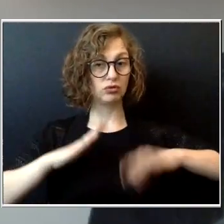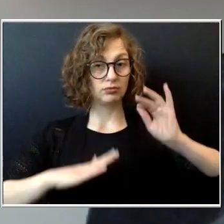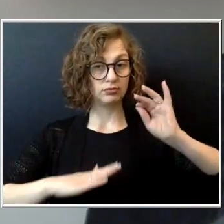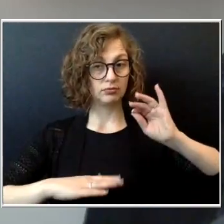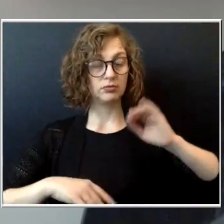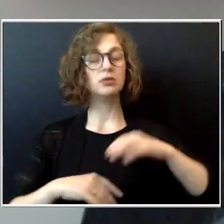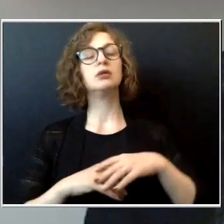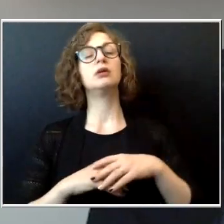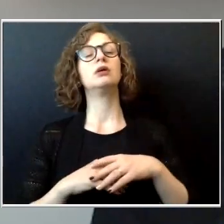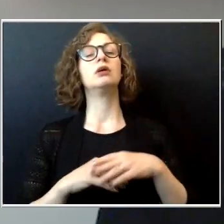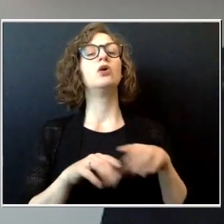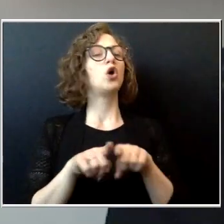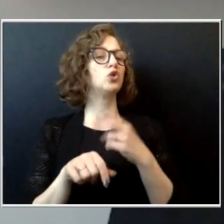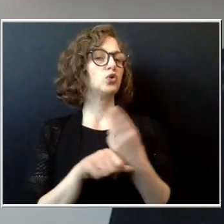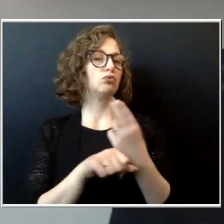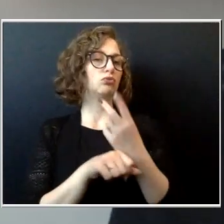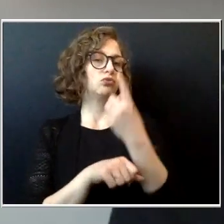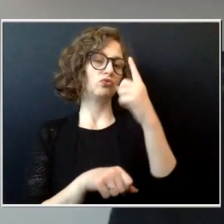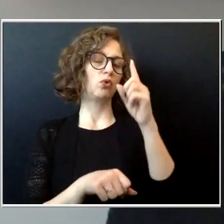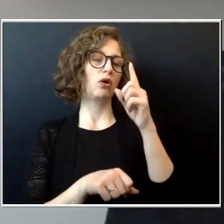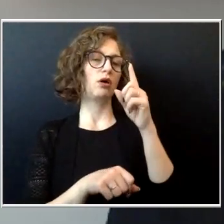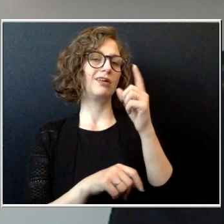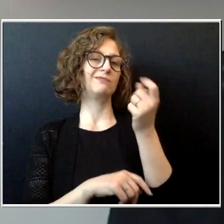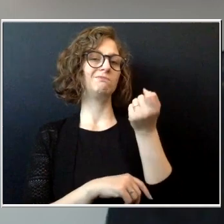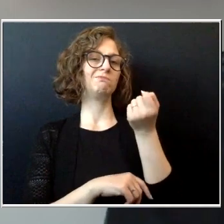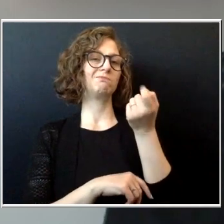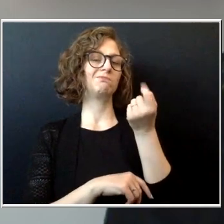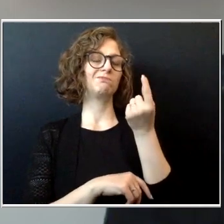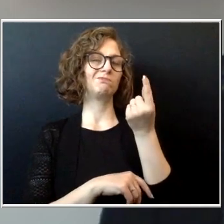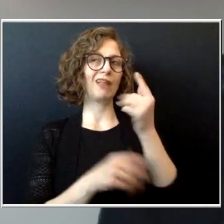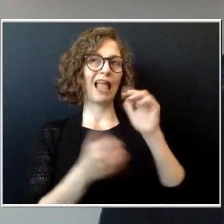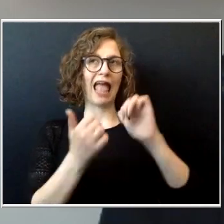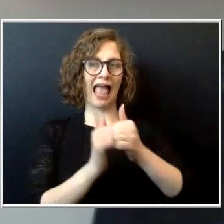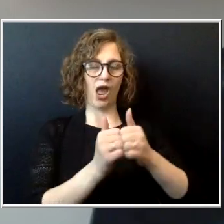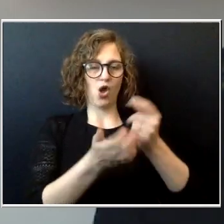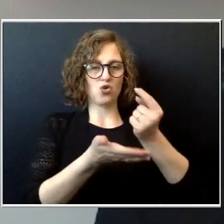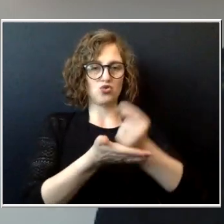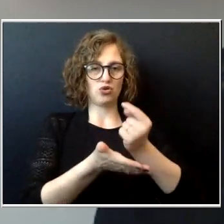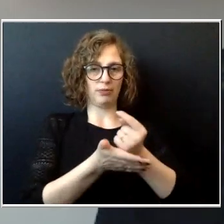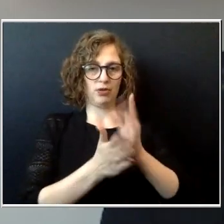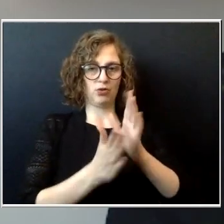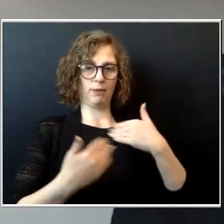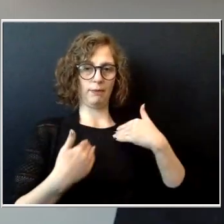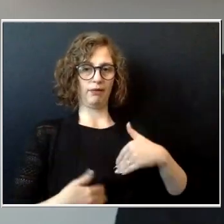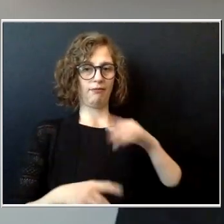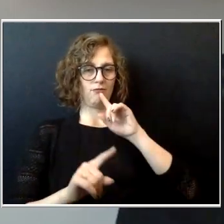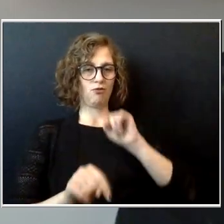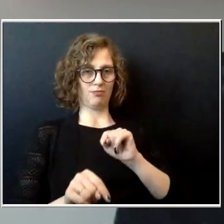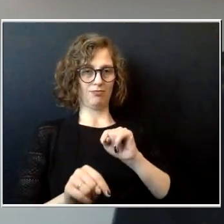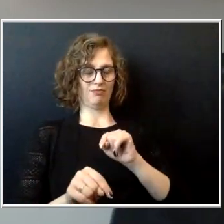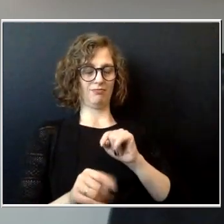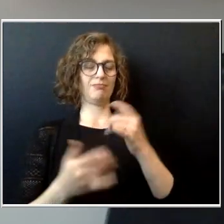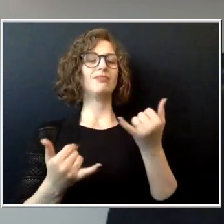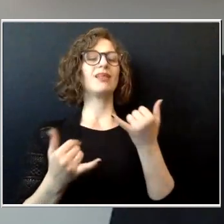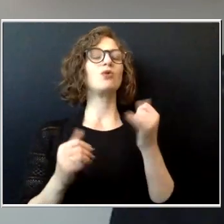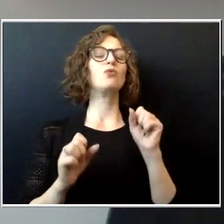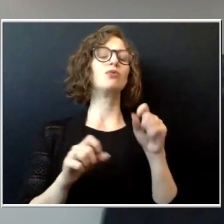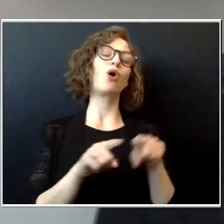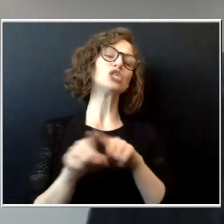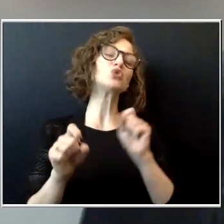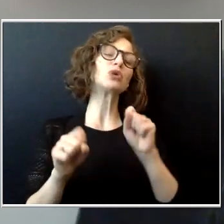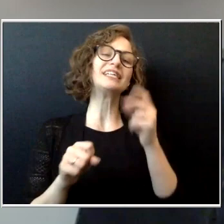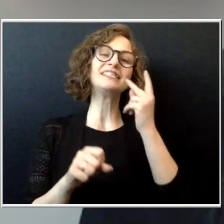as understanding response to various treatments. And now we understand how some of this DNA is packaged as well, and what does that mean